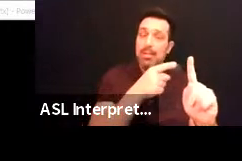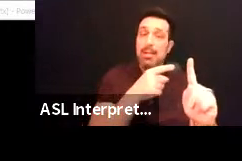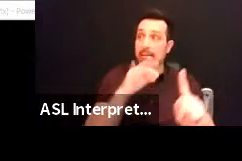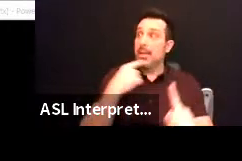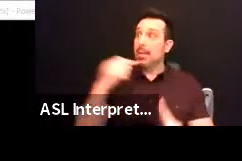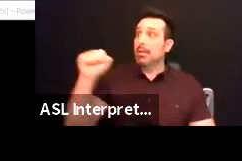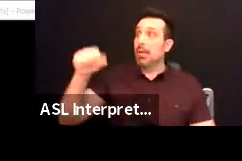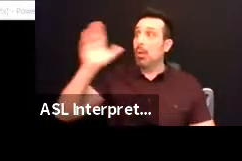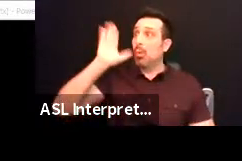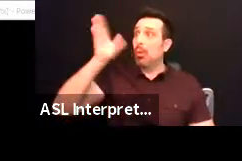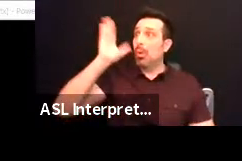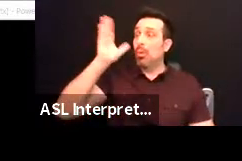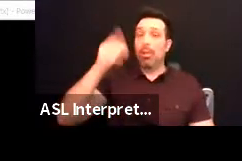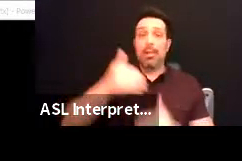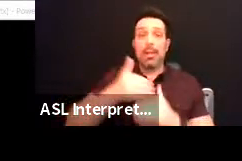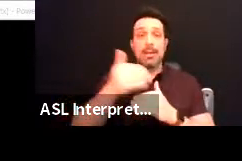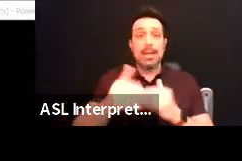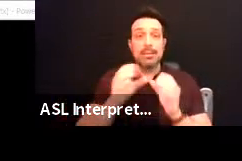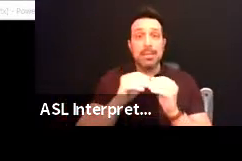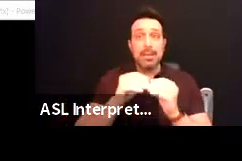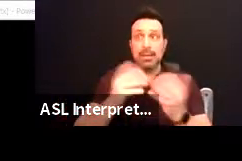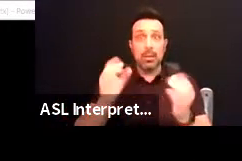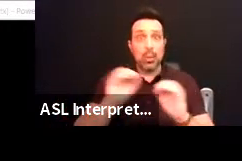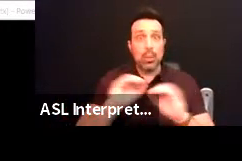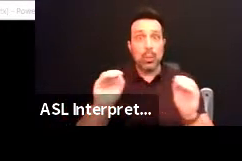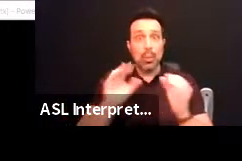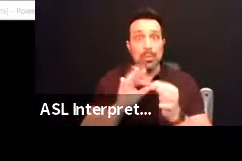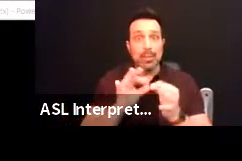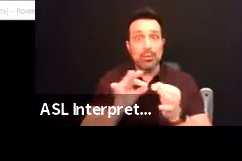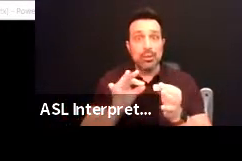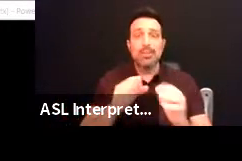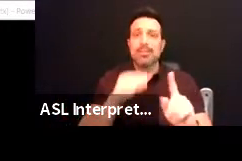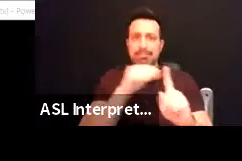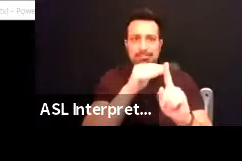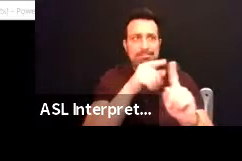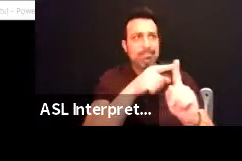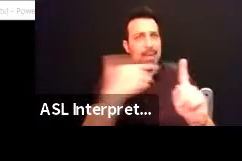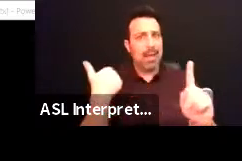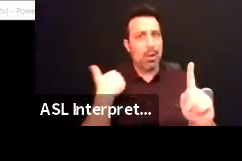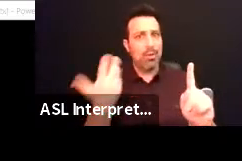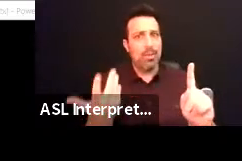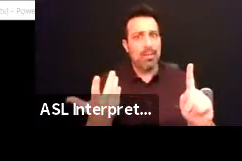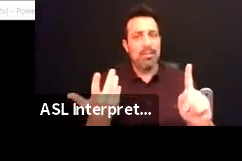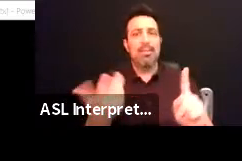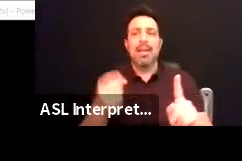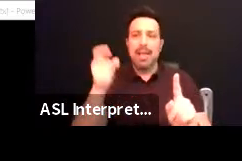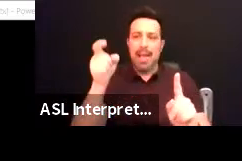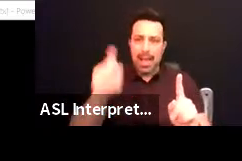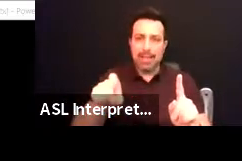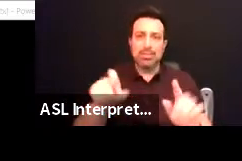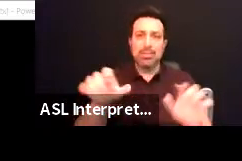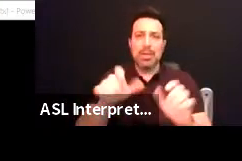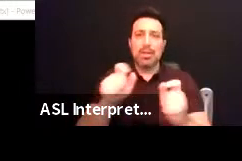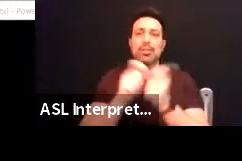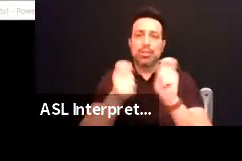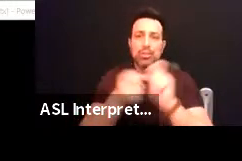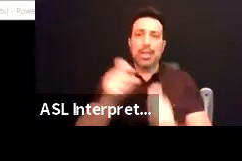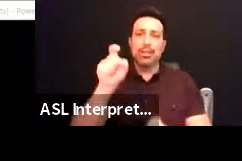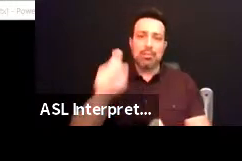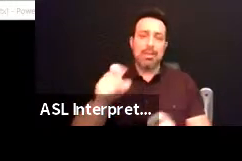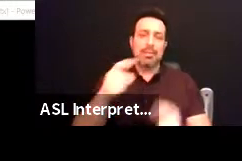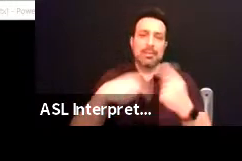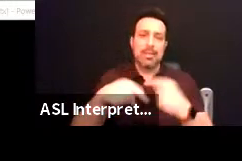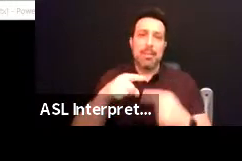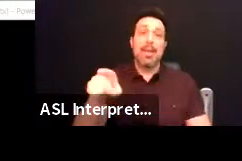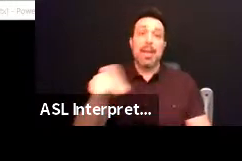this, and the next meeting, it's never mentioned, hold them accountable. It has to be done, change has to come, and you